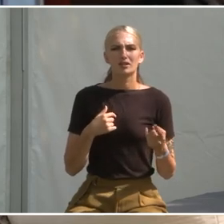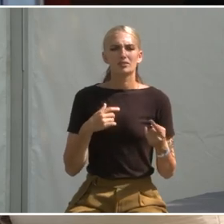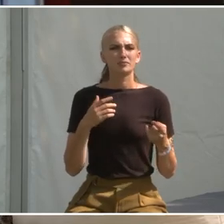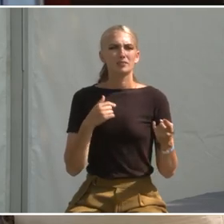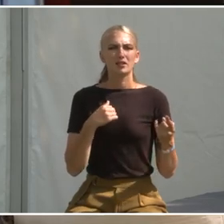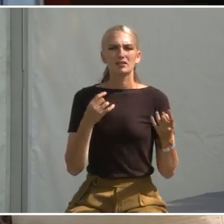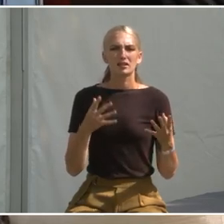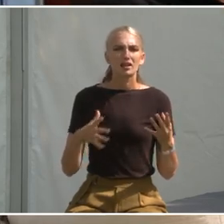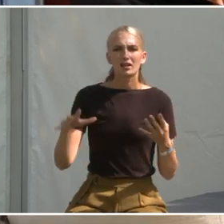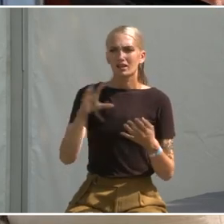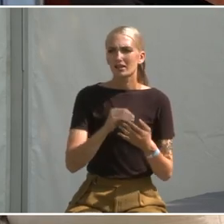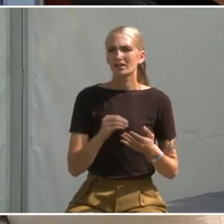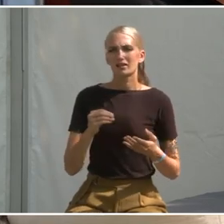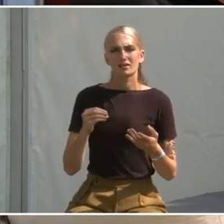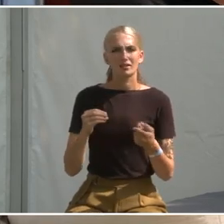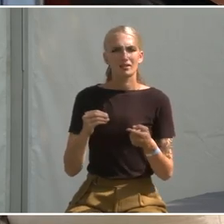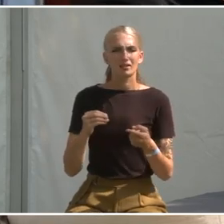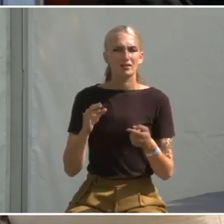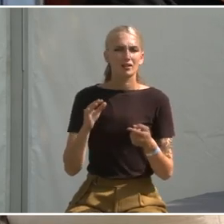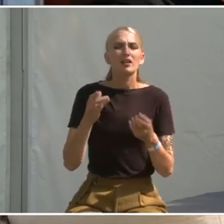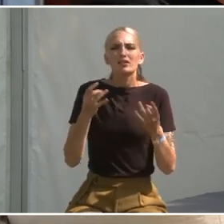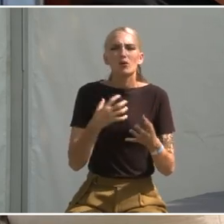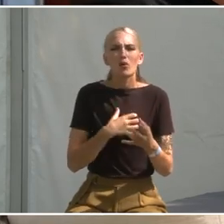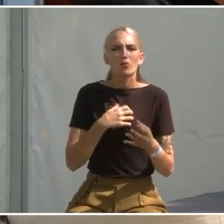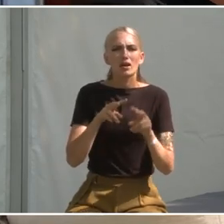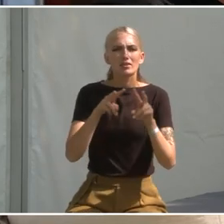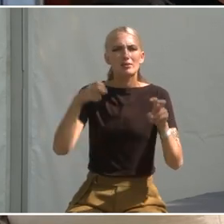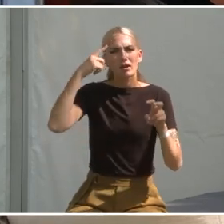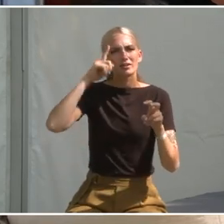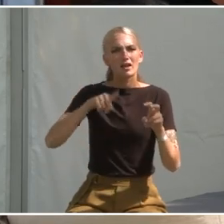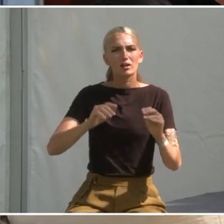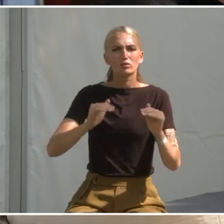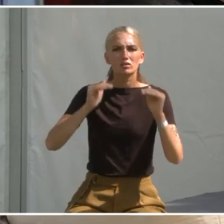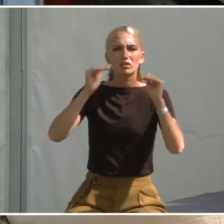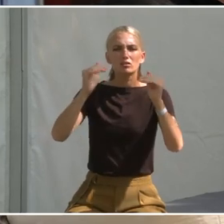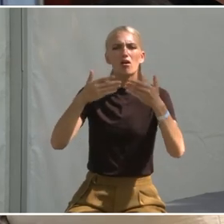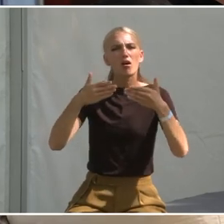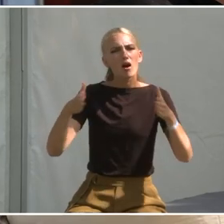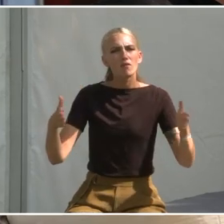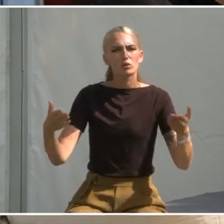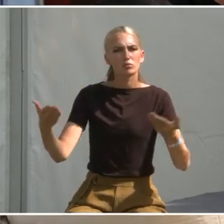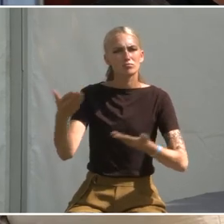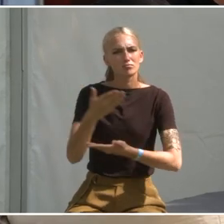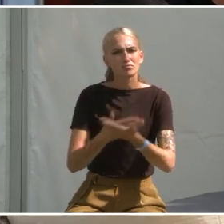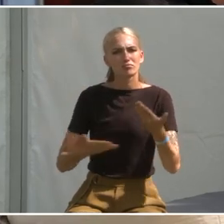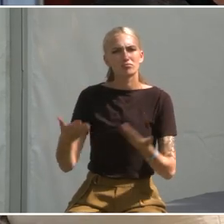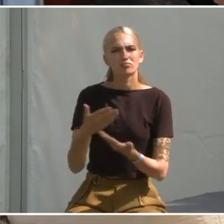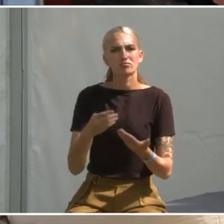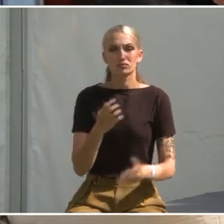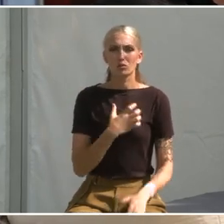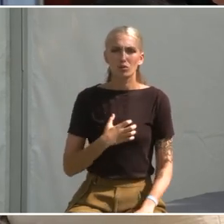is definitely welcome. But just to raise these issues, to talk openly, and because it's